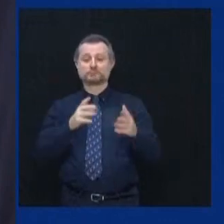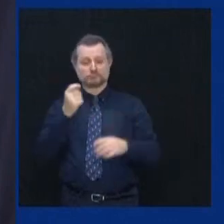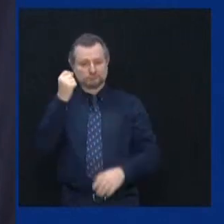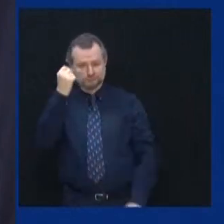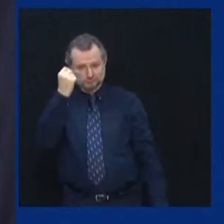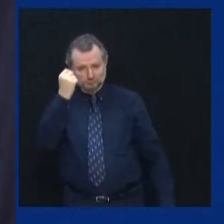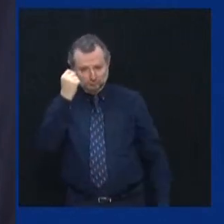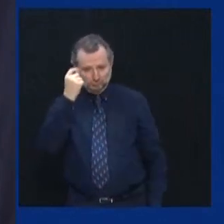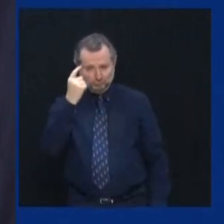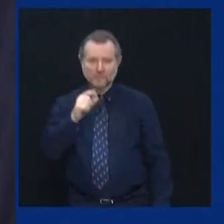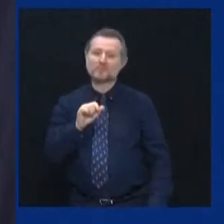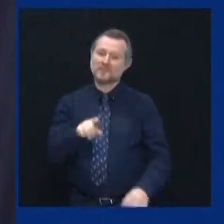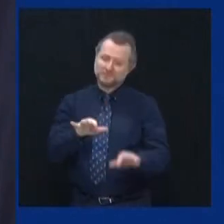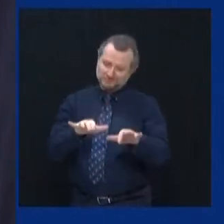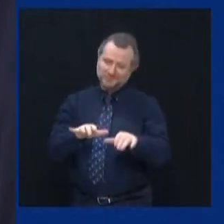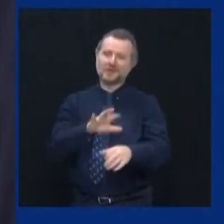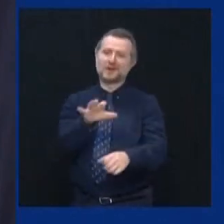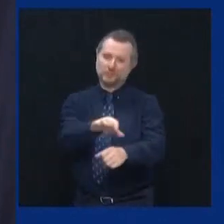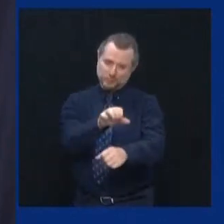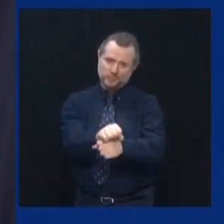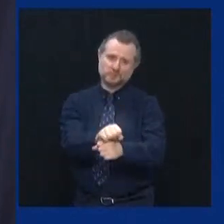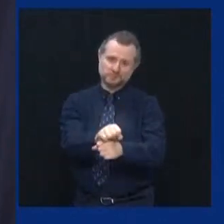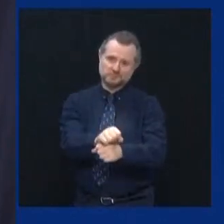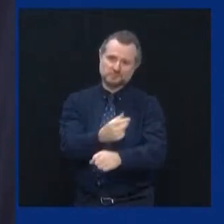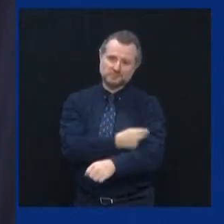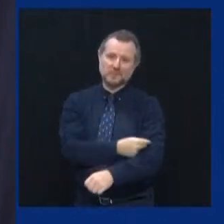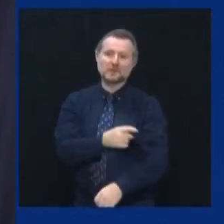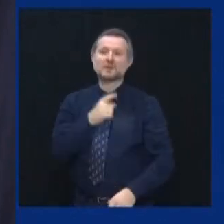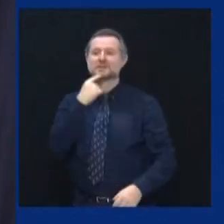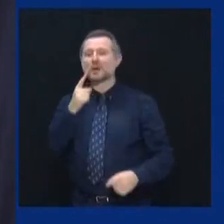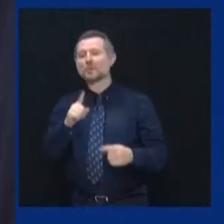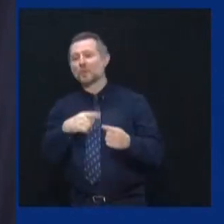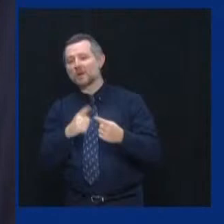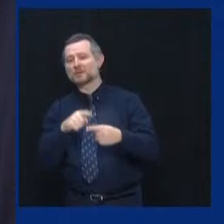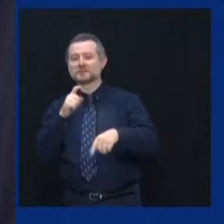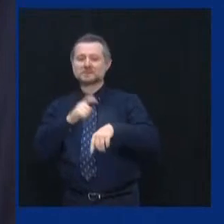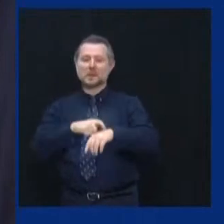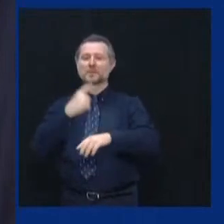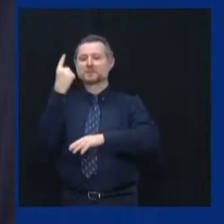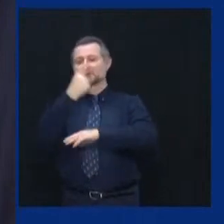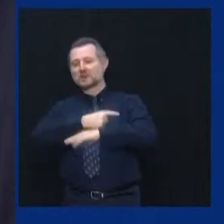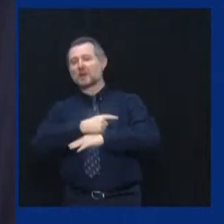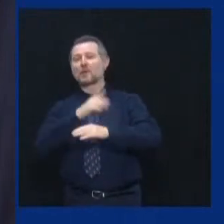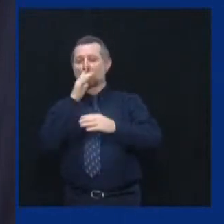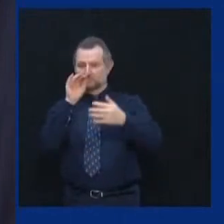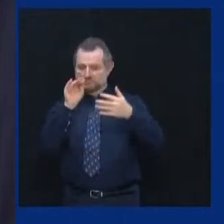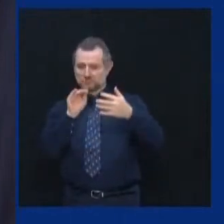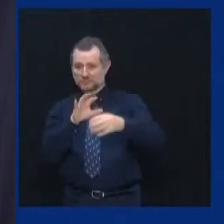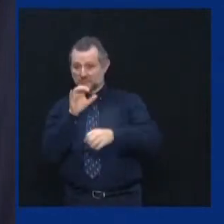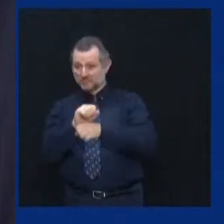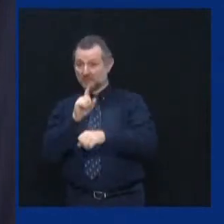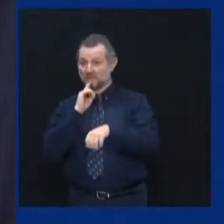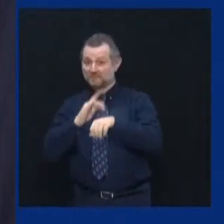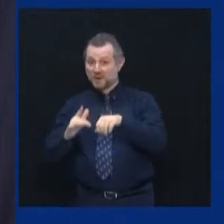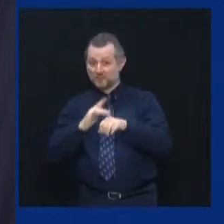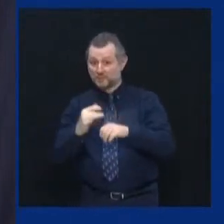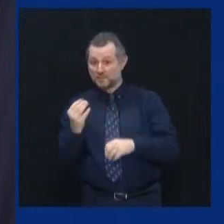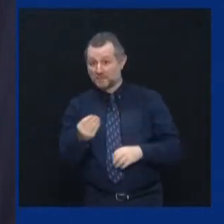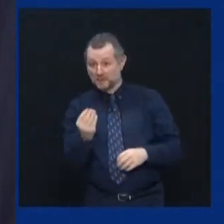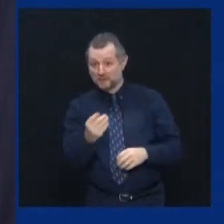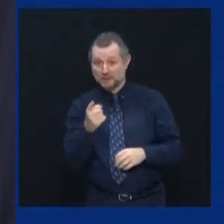make a reservation and somebody says you can come in and get it on Monday, fine. To the extent a